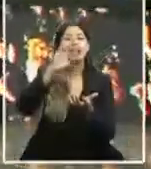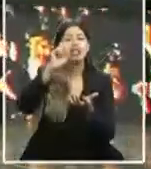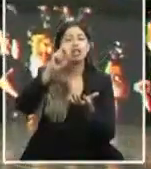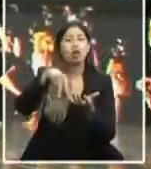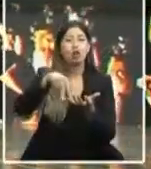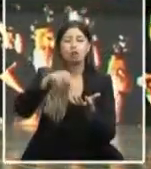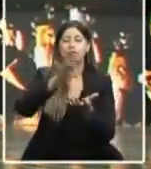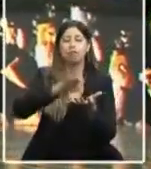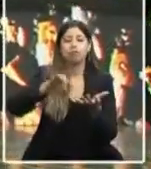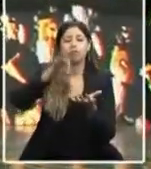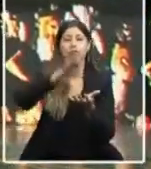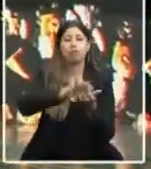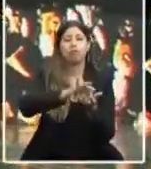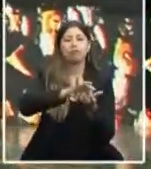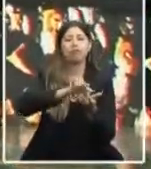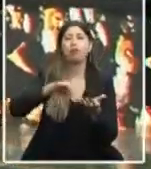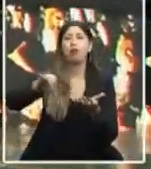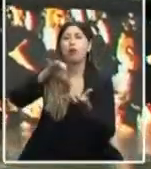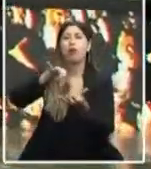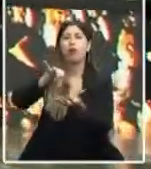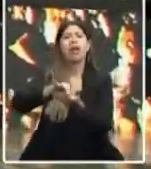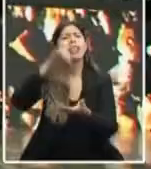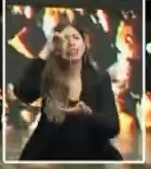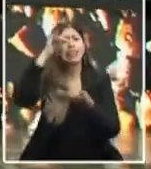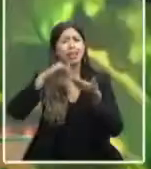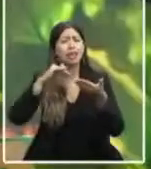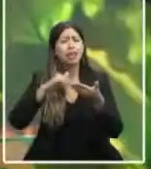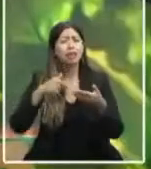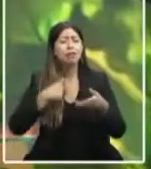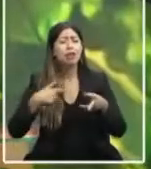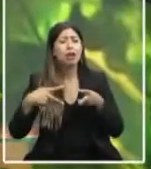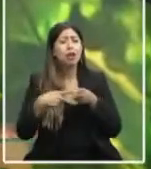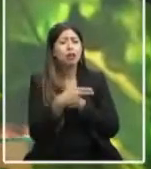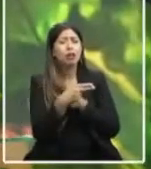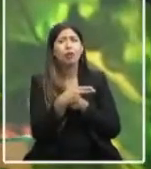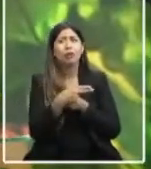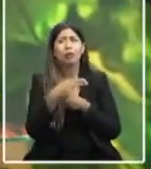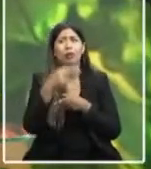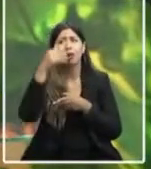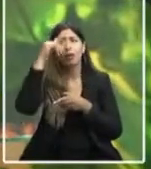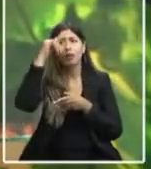I'm sorry if I interrupt you, but no, please, go ahead. I want to go into